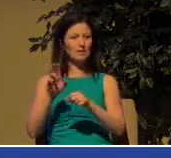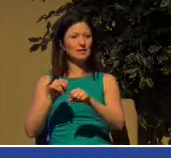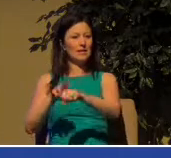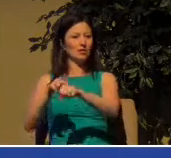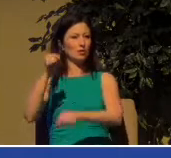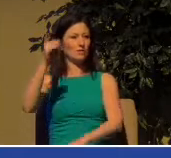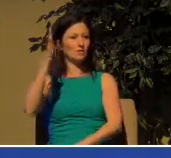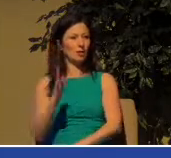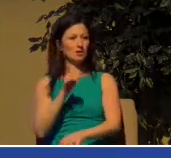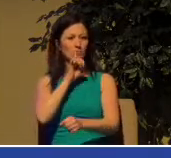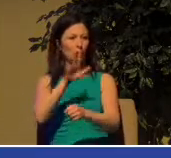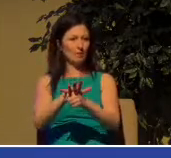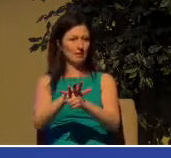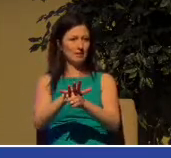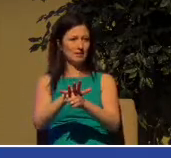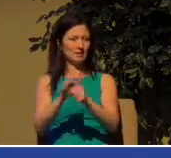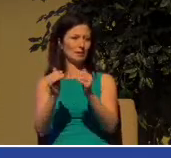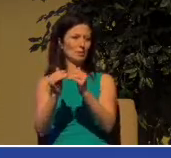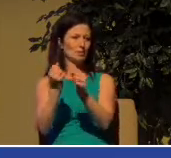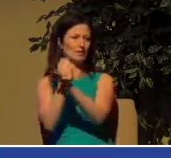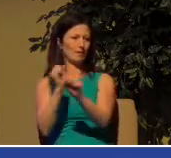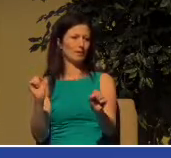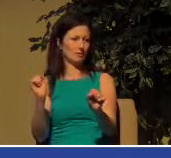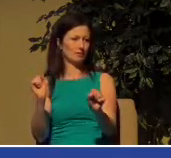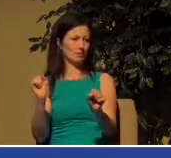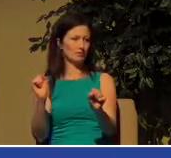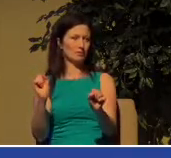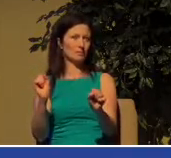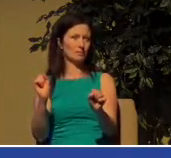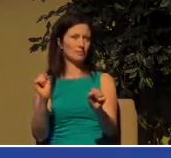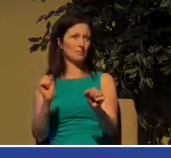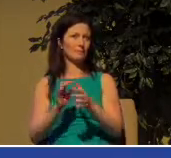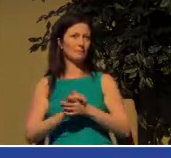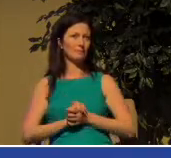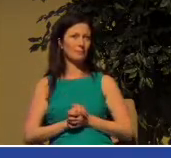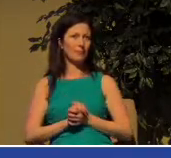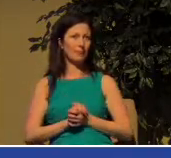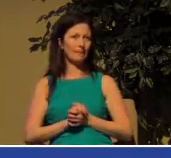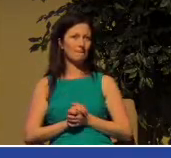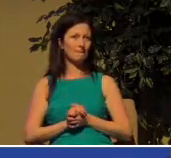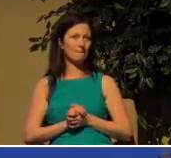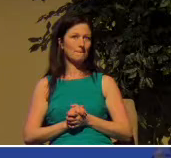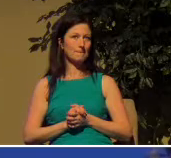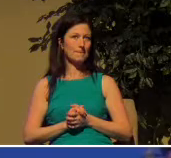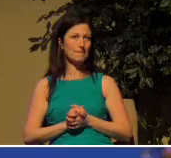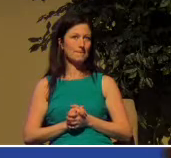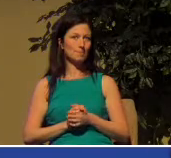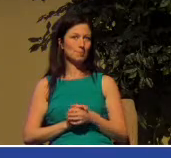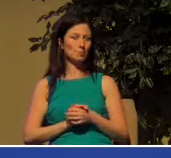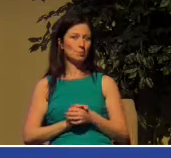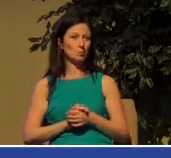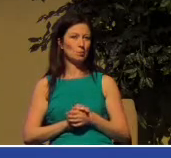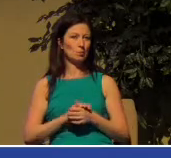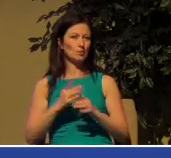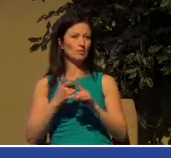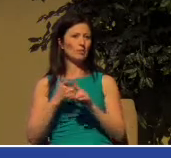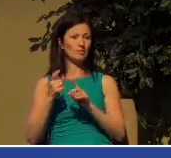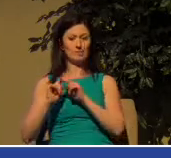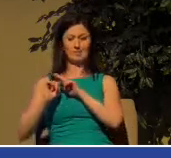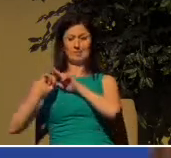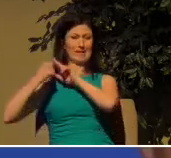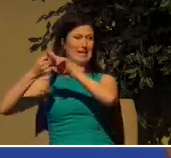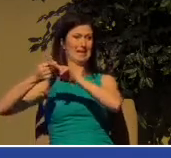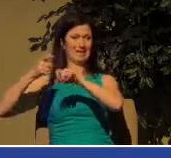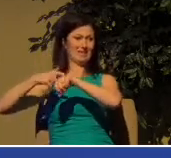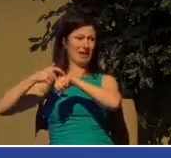promised salvation. The nature of God's promised salvation. From the beginning of